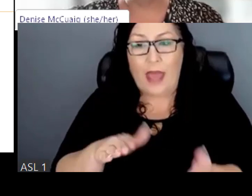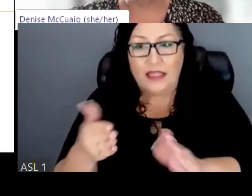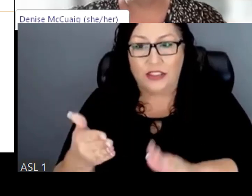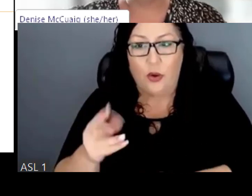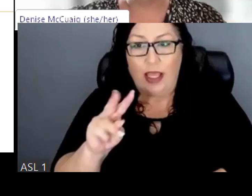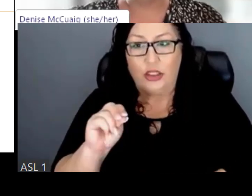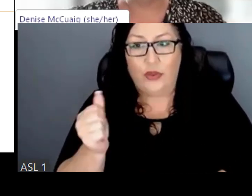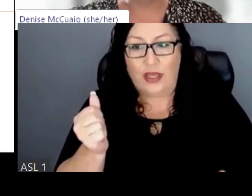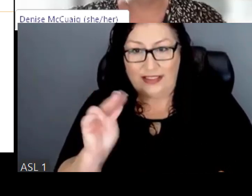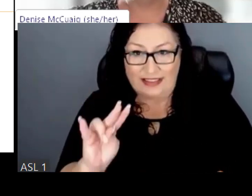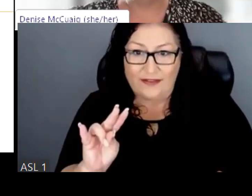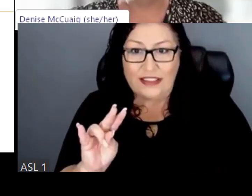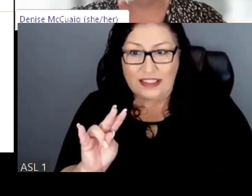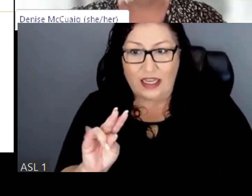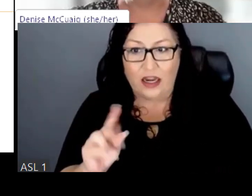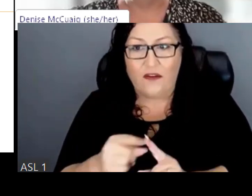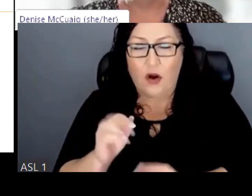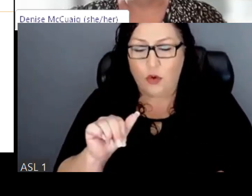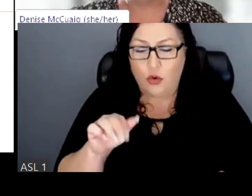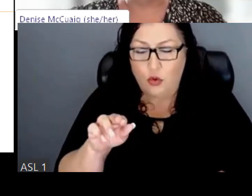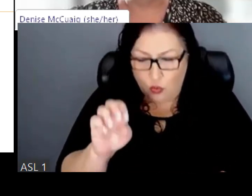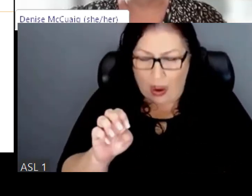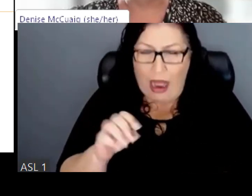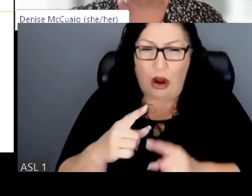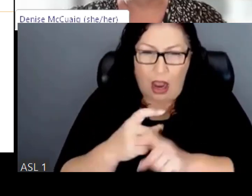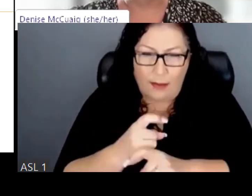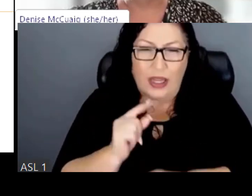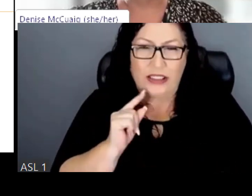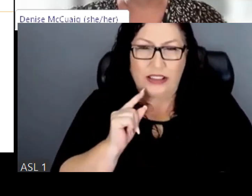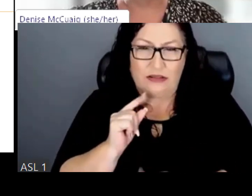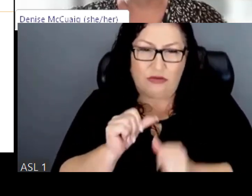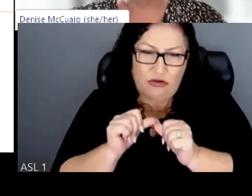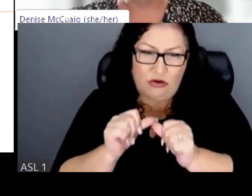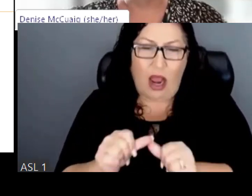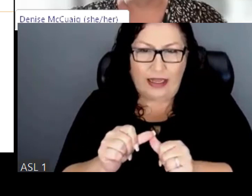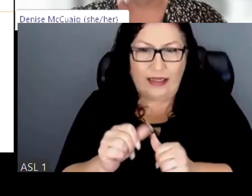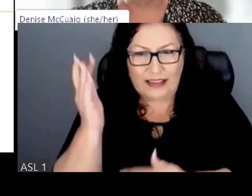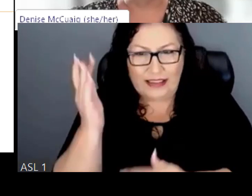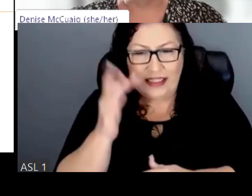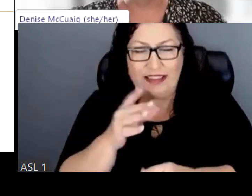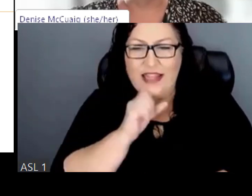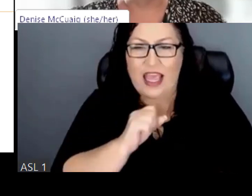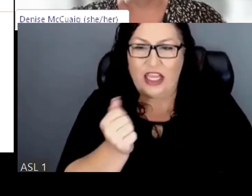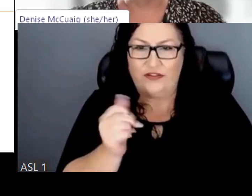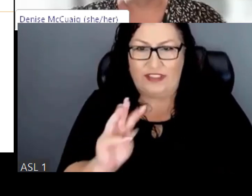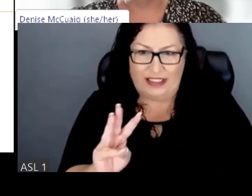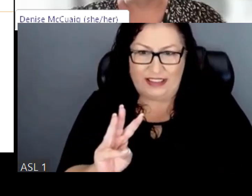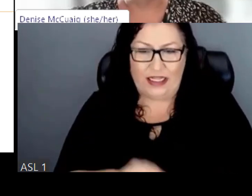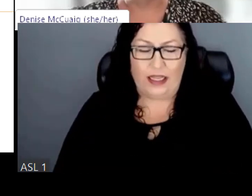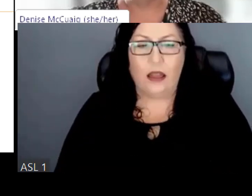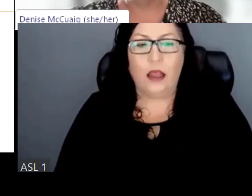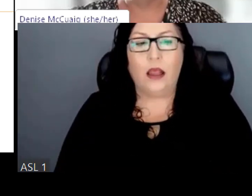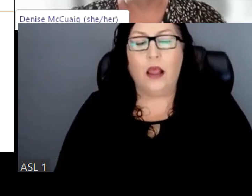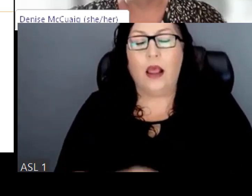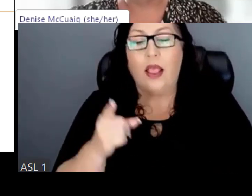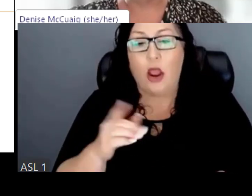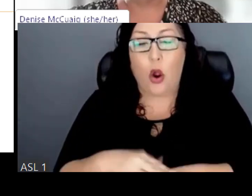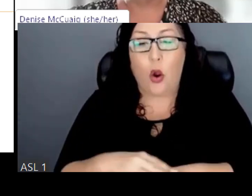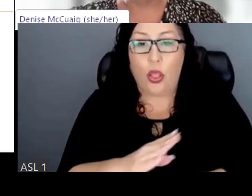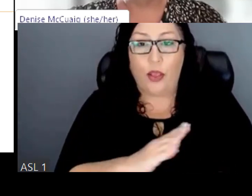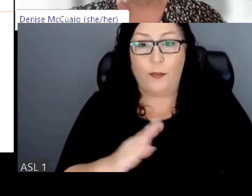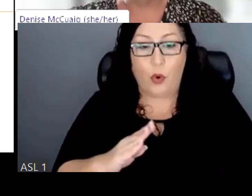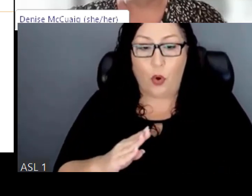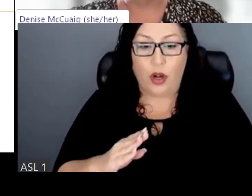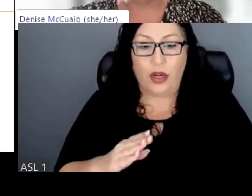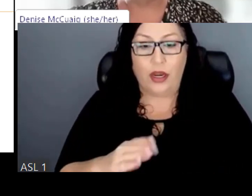passed away in 2017 from a rare, complex chronic disease at the age of 16. They sit